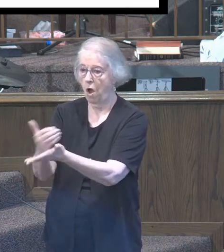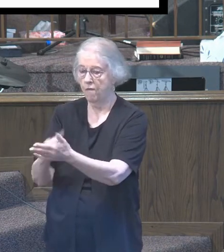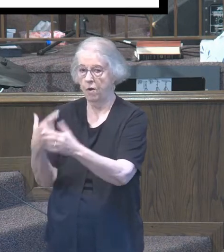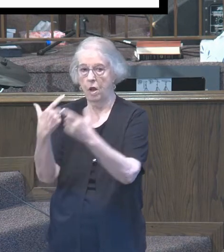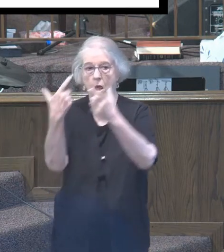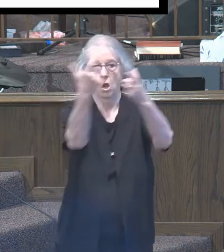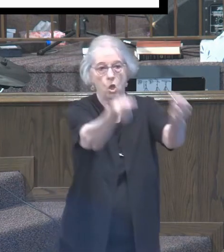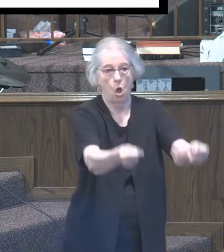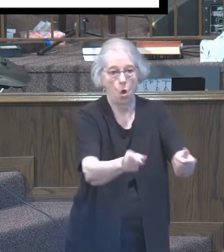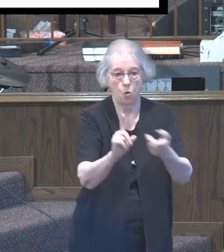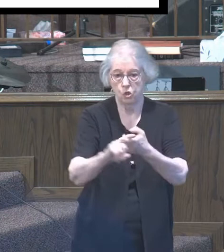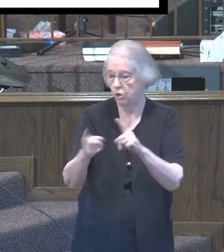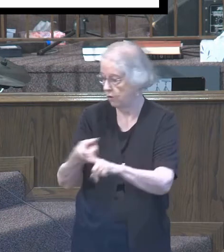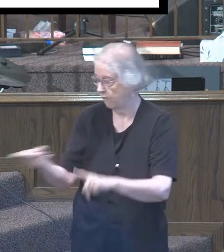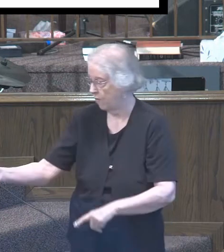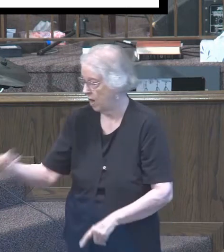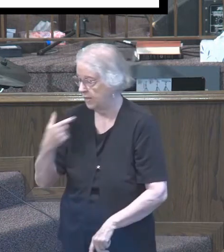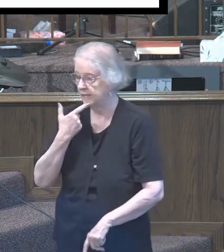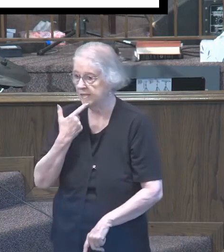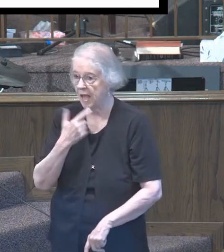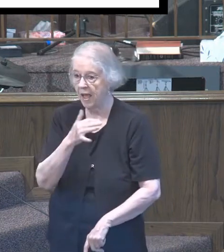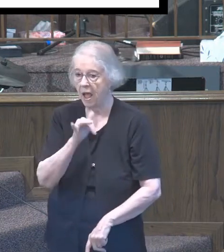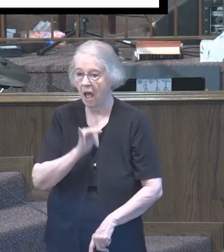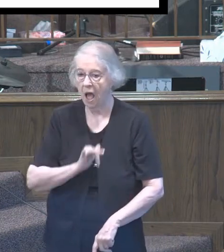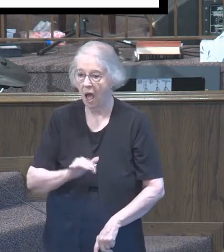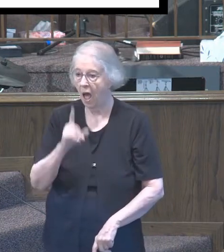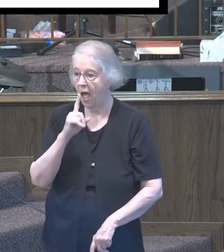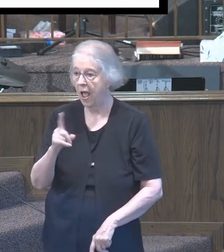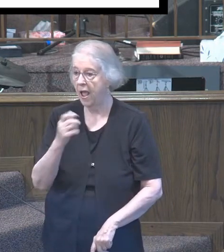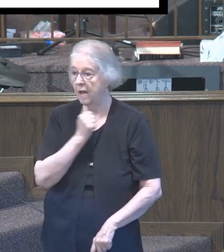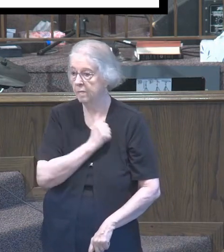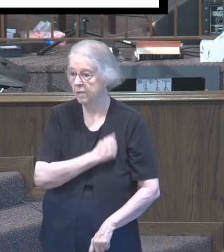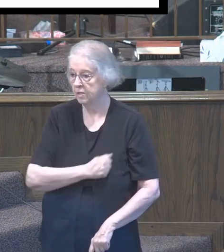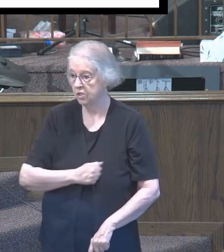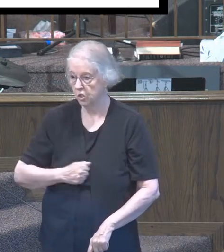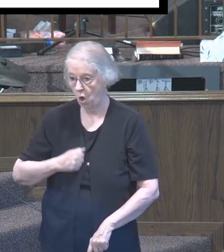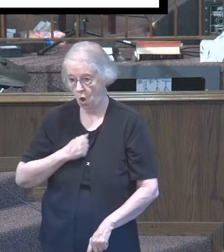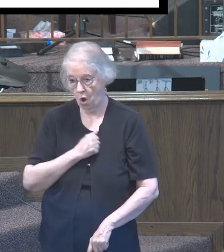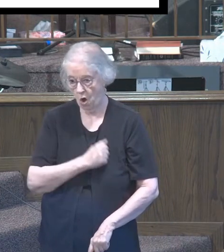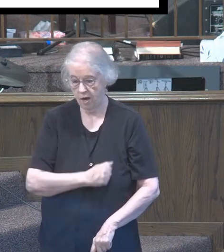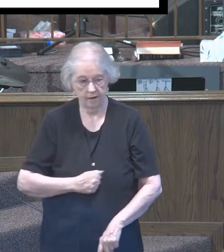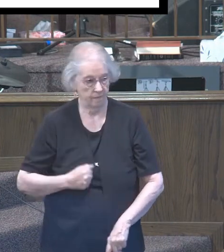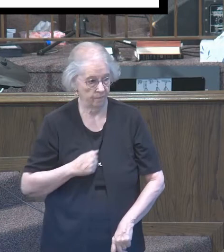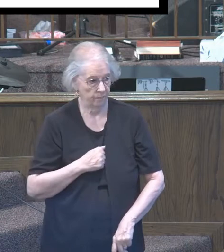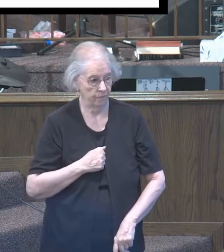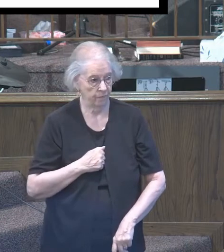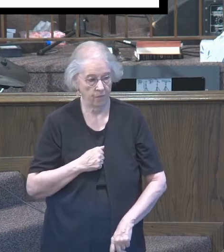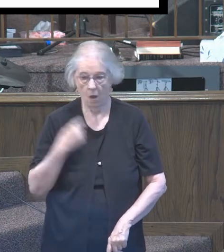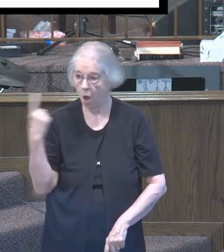Or say you're out on the street and an old enemy accosts you. Don't lose a minute. Make the first